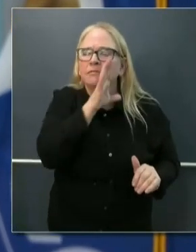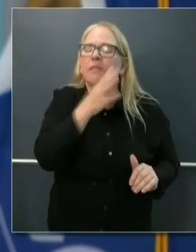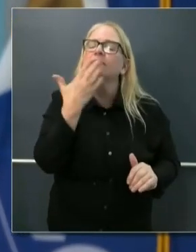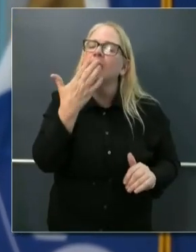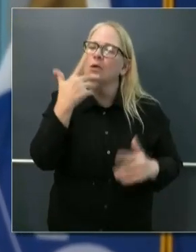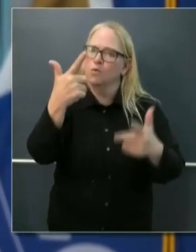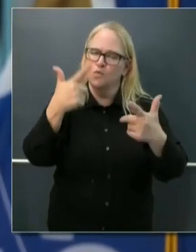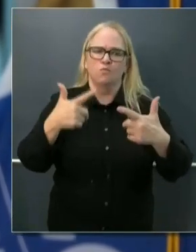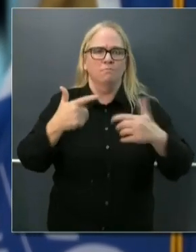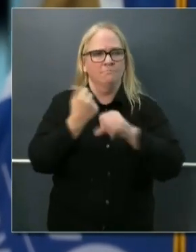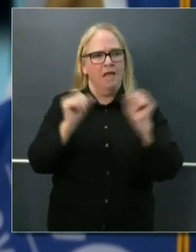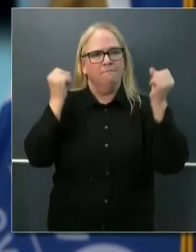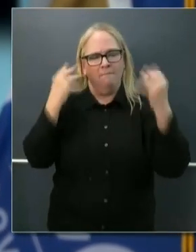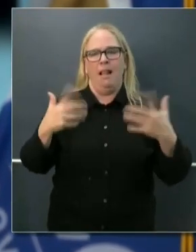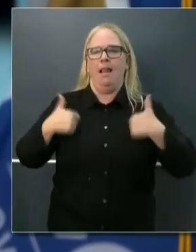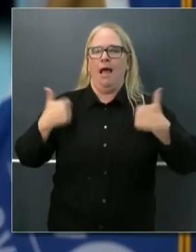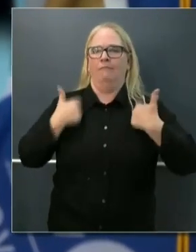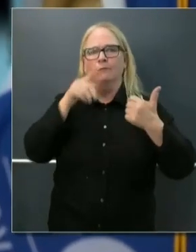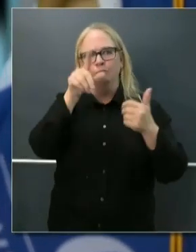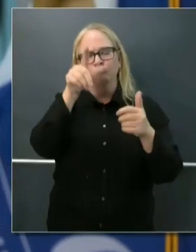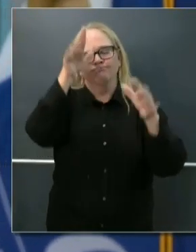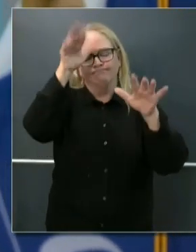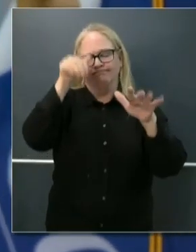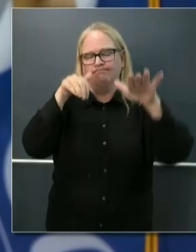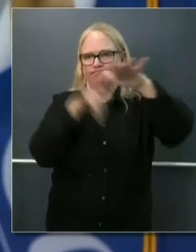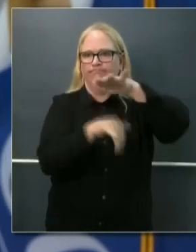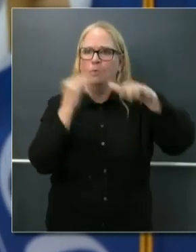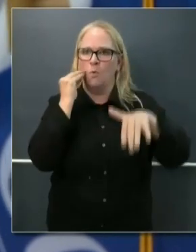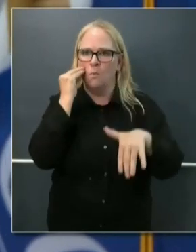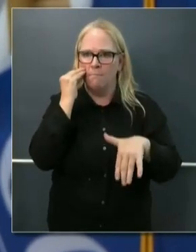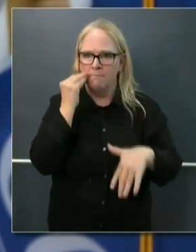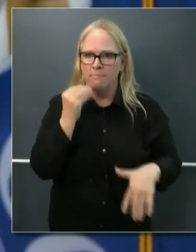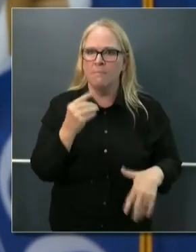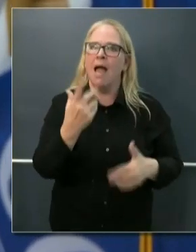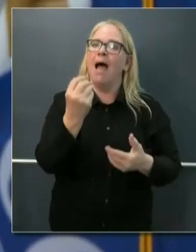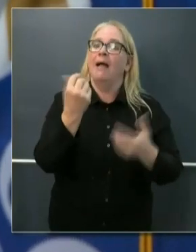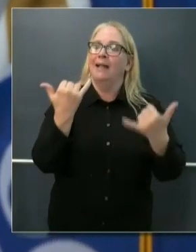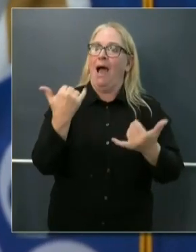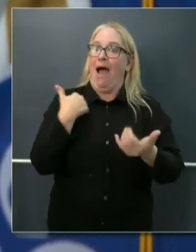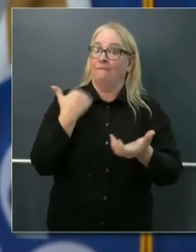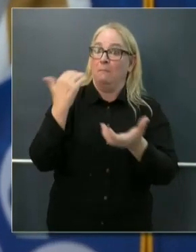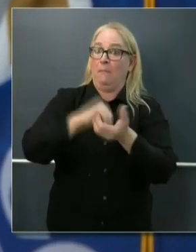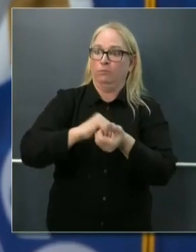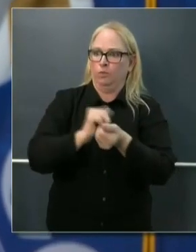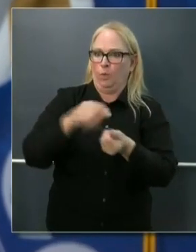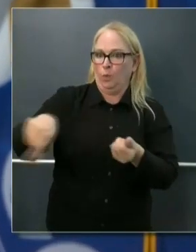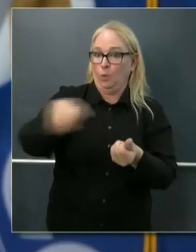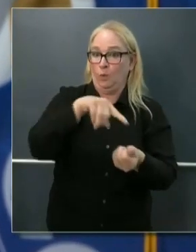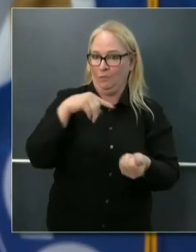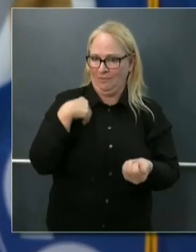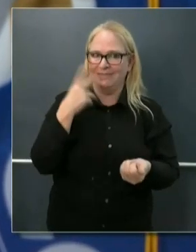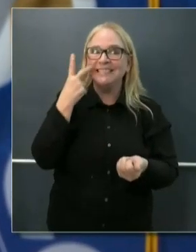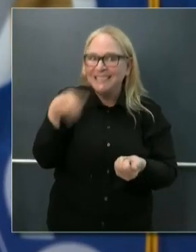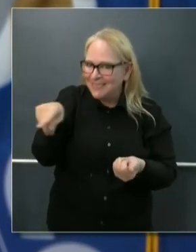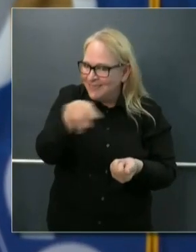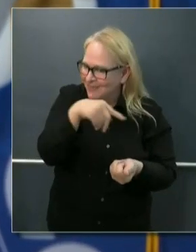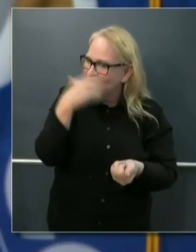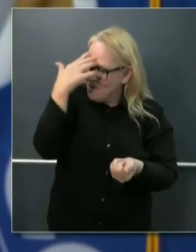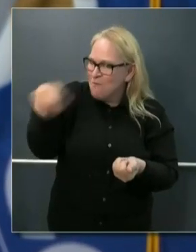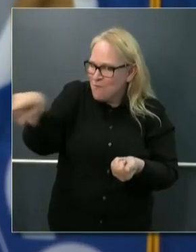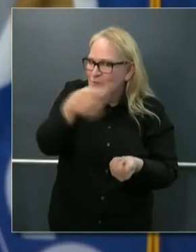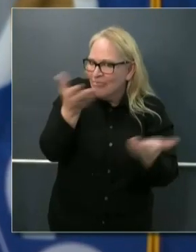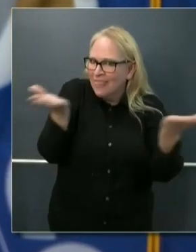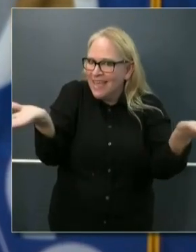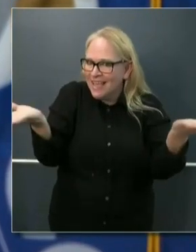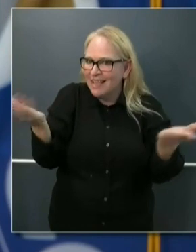as you just heard, to reaffirm our commitment to serve you, to partner with you. We see you. We see the leadership that you have shown